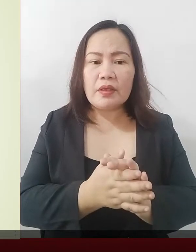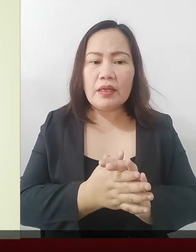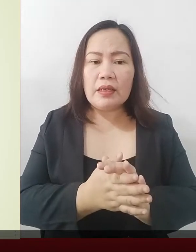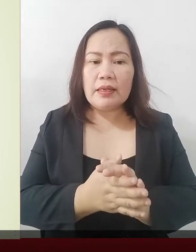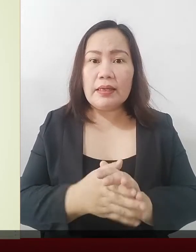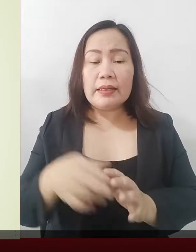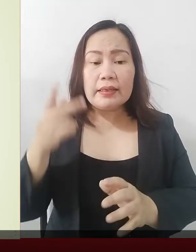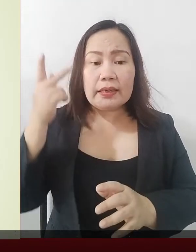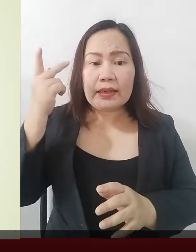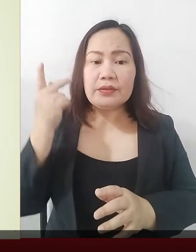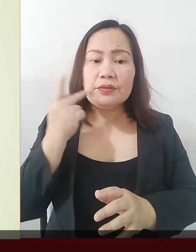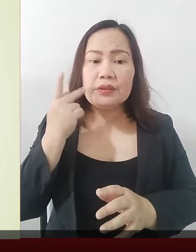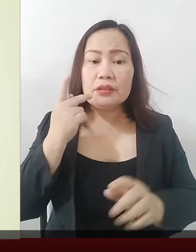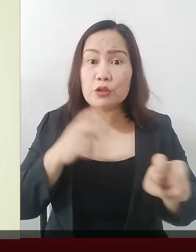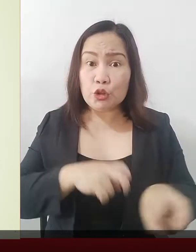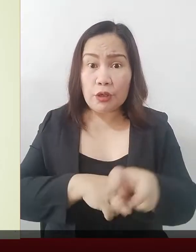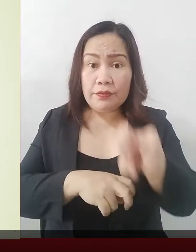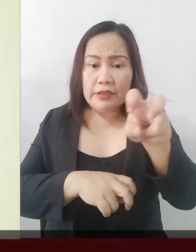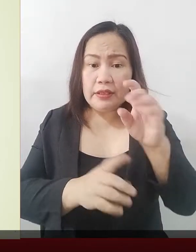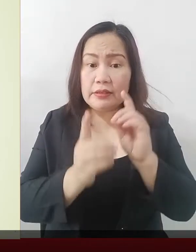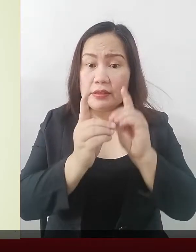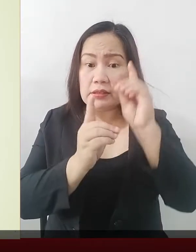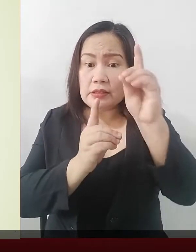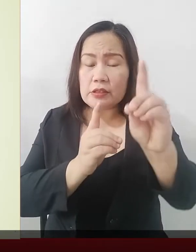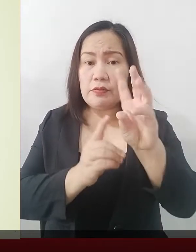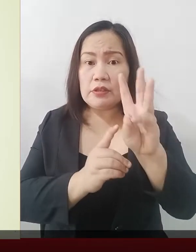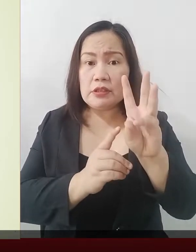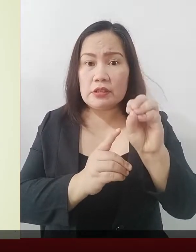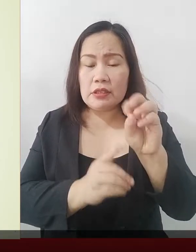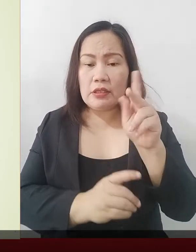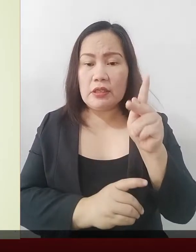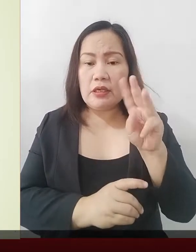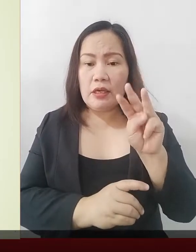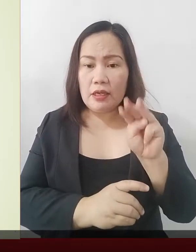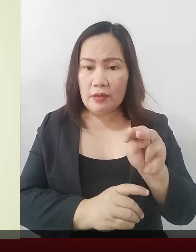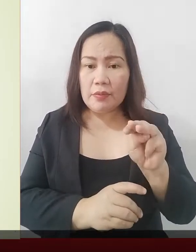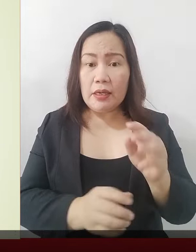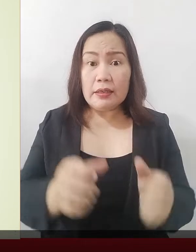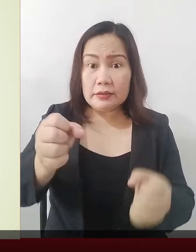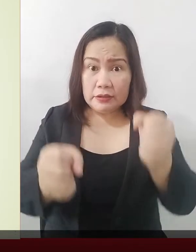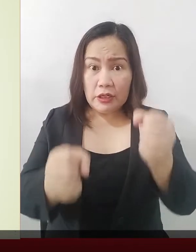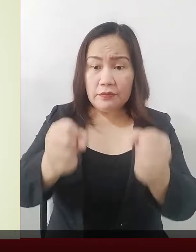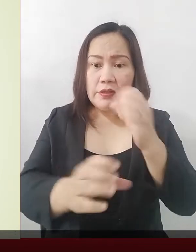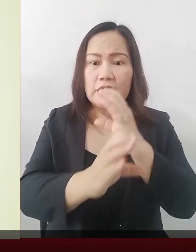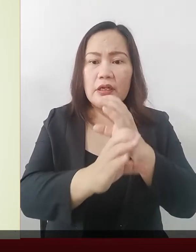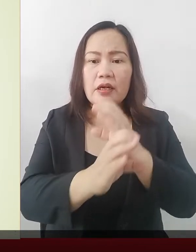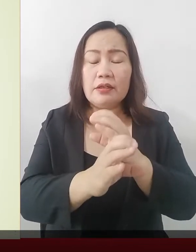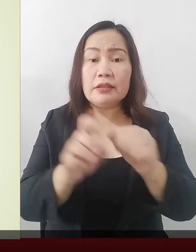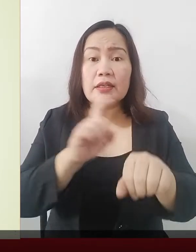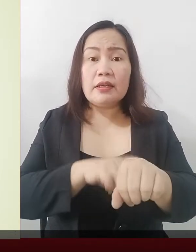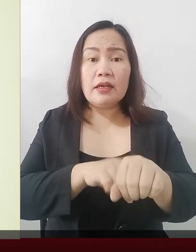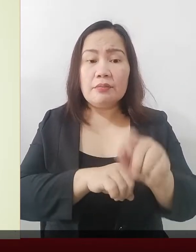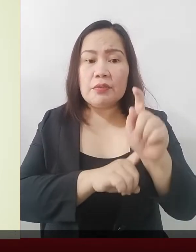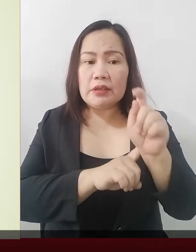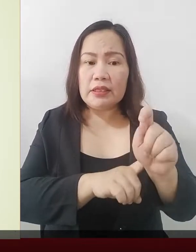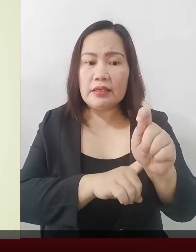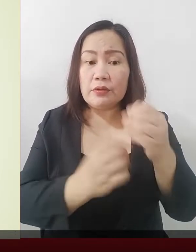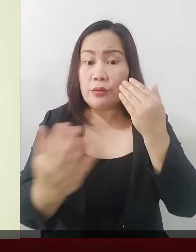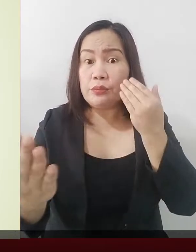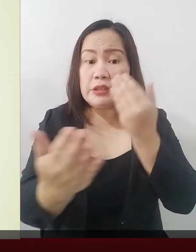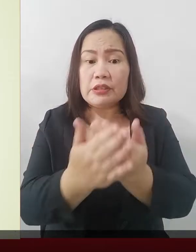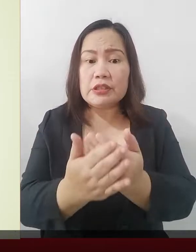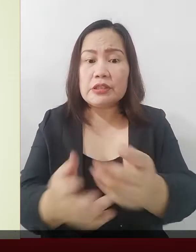Catherine is traveling a distance of 60 kilometers. In driving her car, the time t to reach her